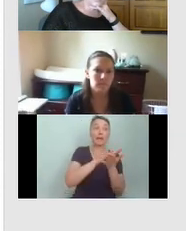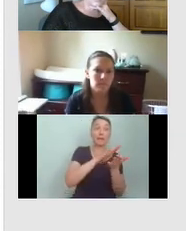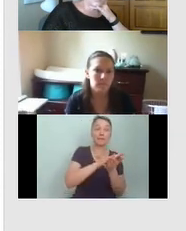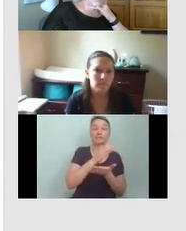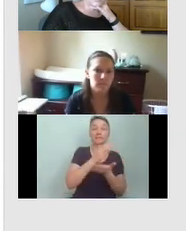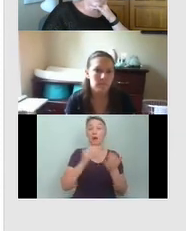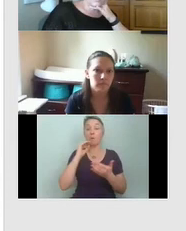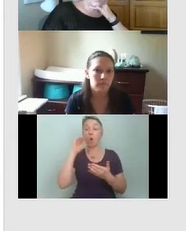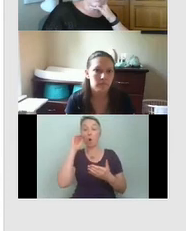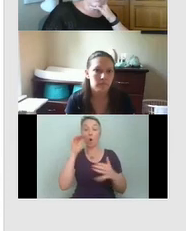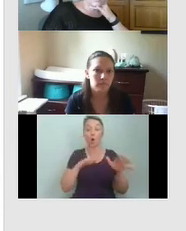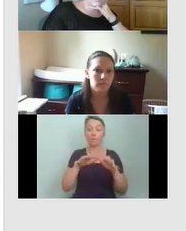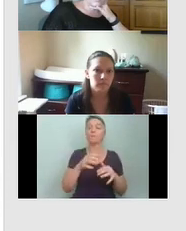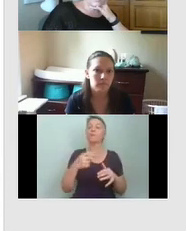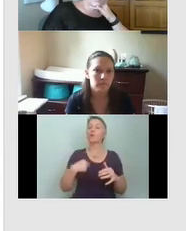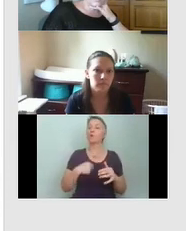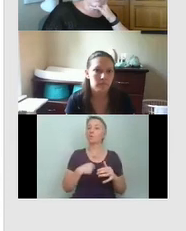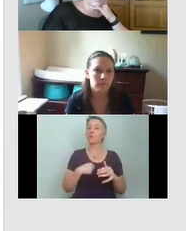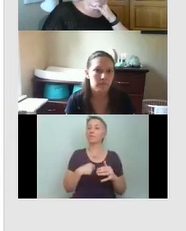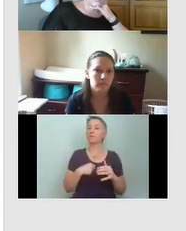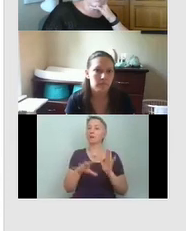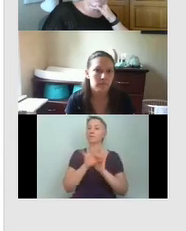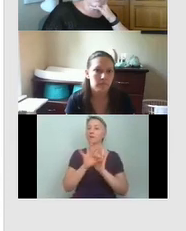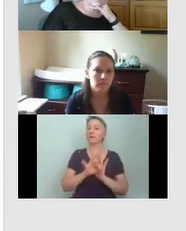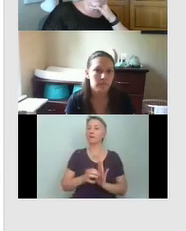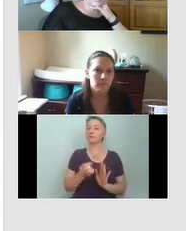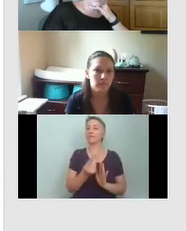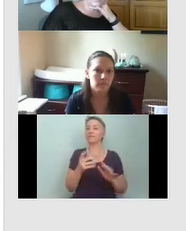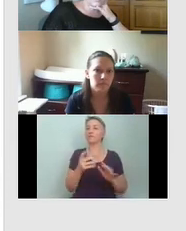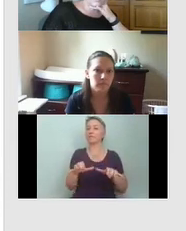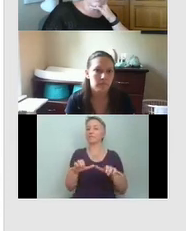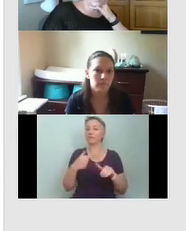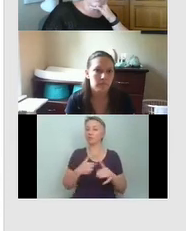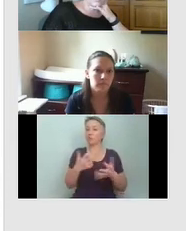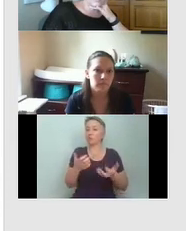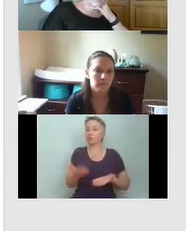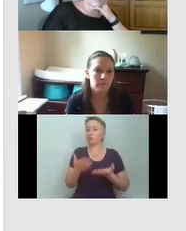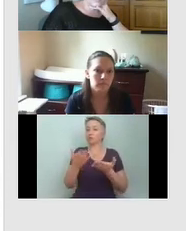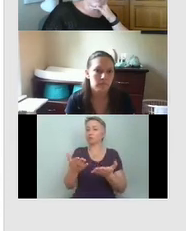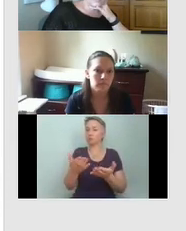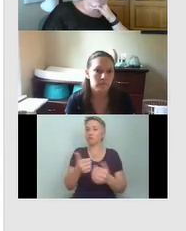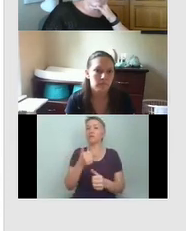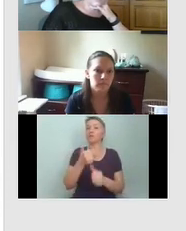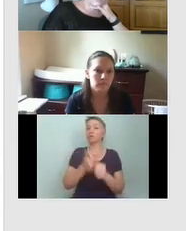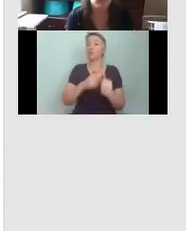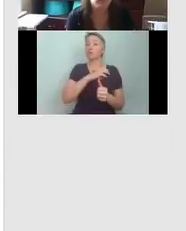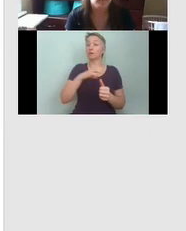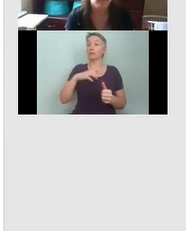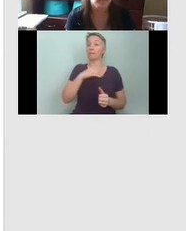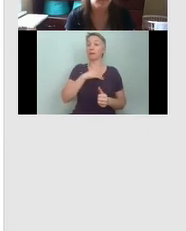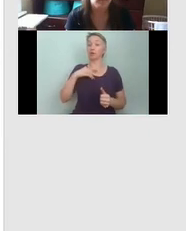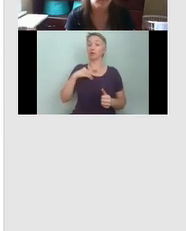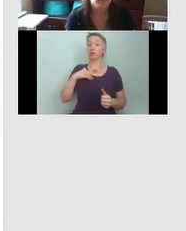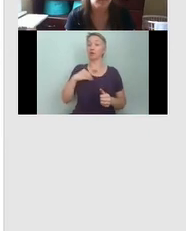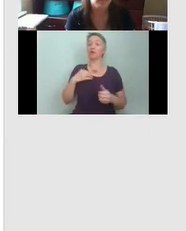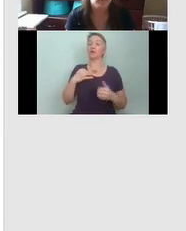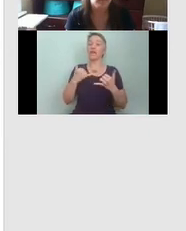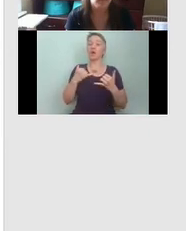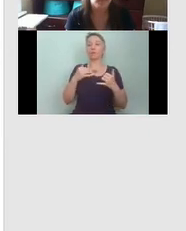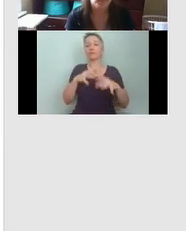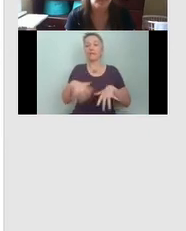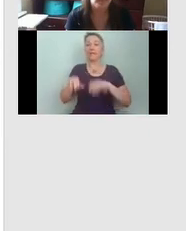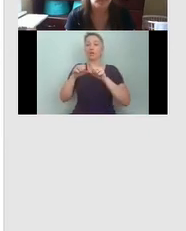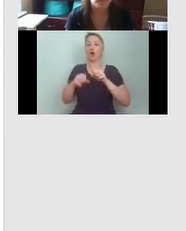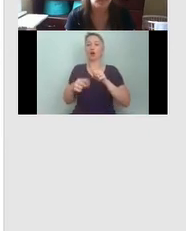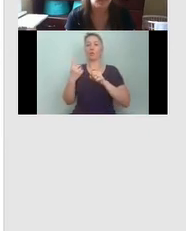have identified a few activities that we'd like to bring to the group, and so each committee member is sort of taking on something that they're going to put